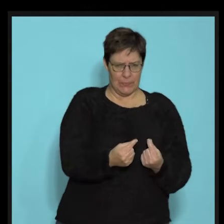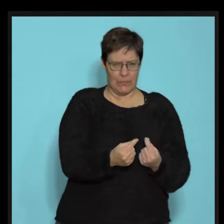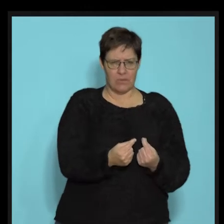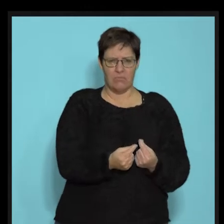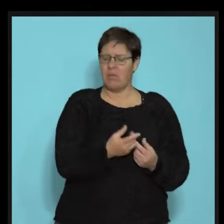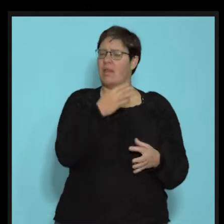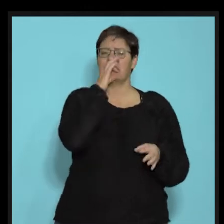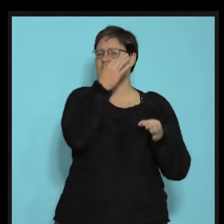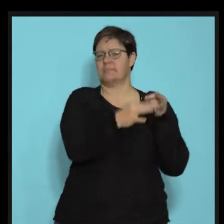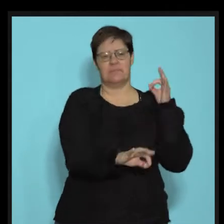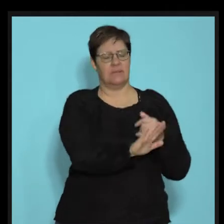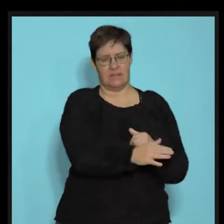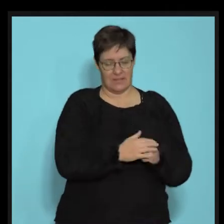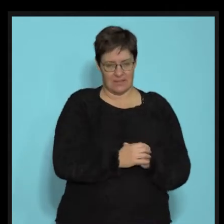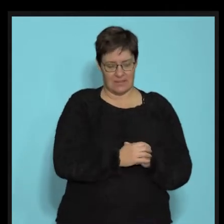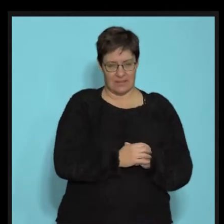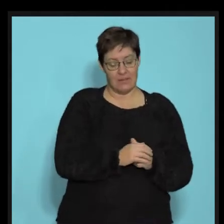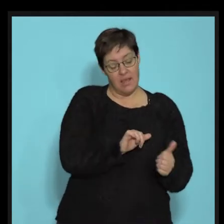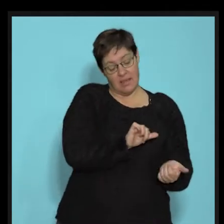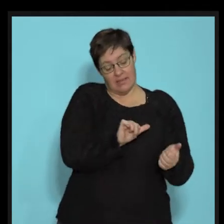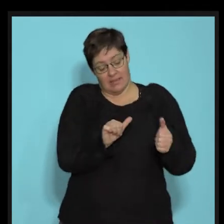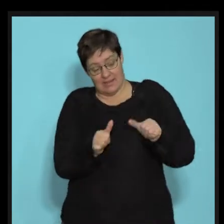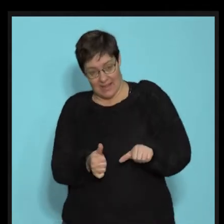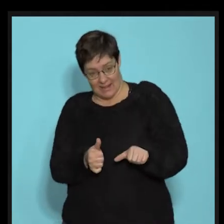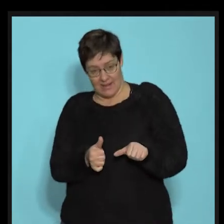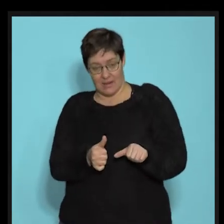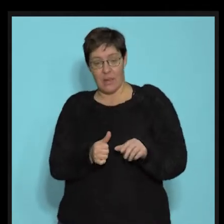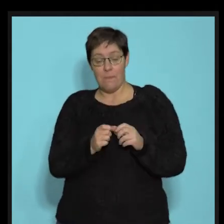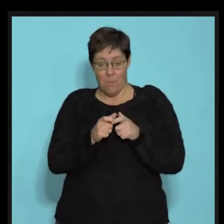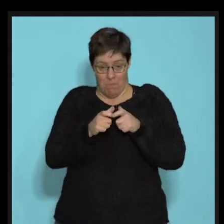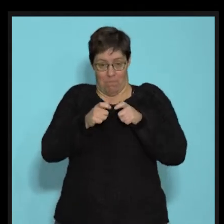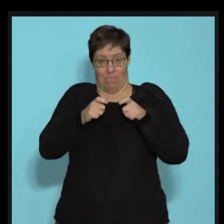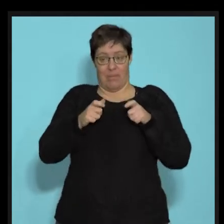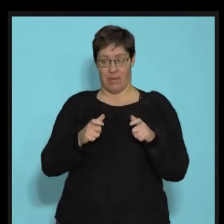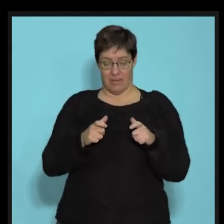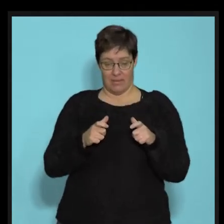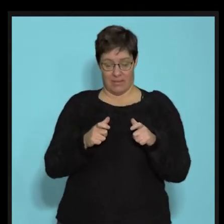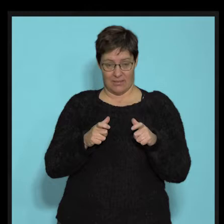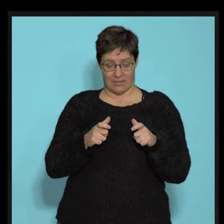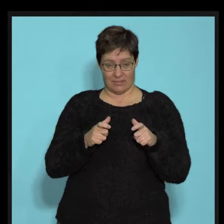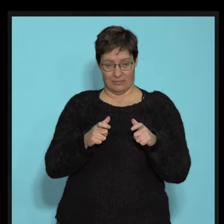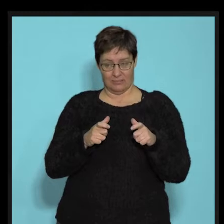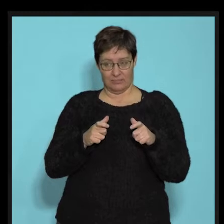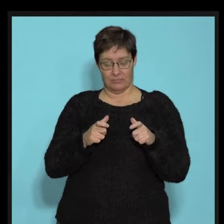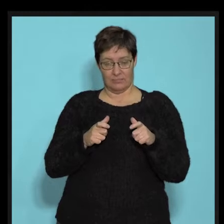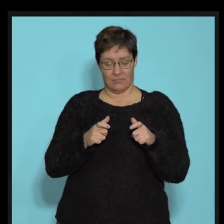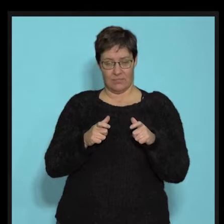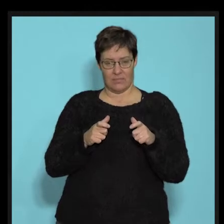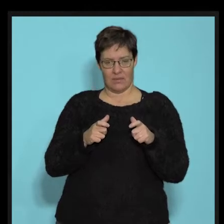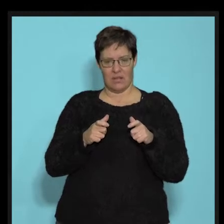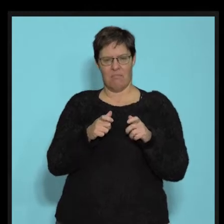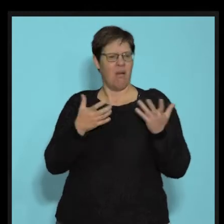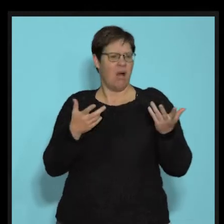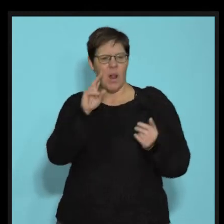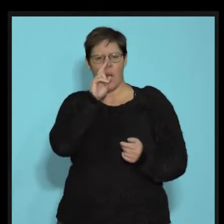actually very simple. Then what happens is as an organism gets bigger, right? They're bigger, they